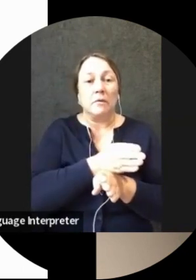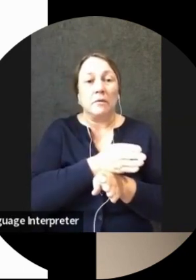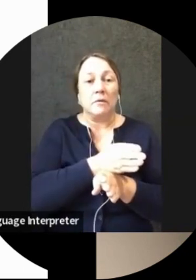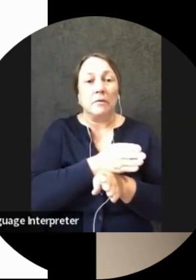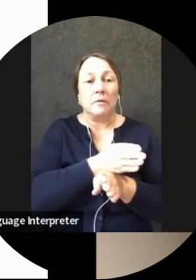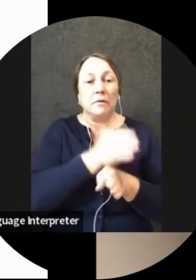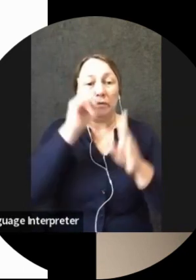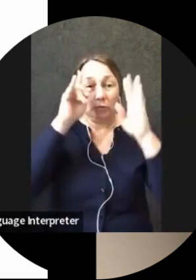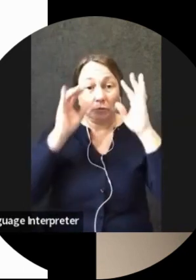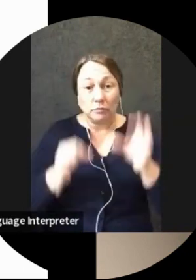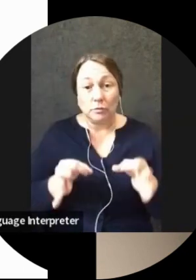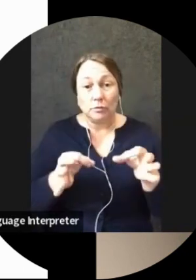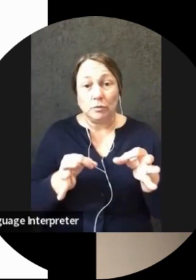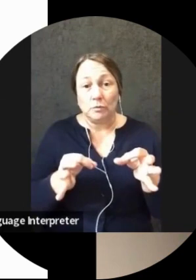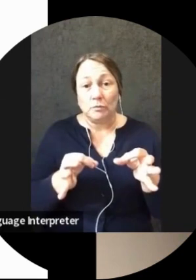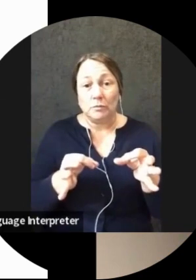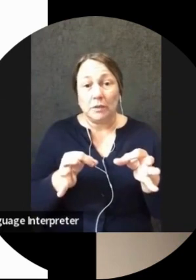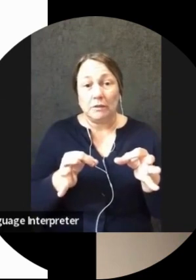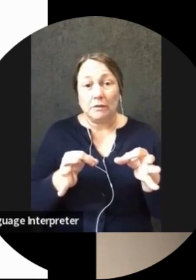determining